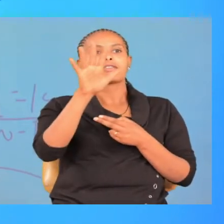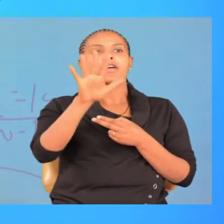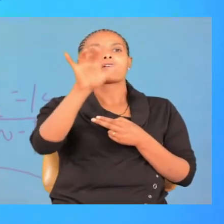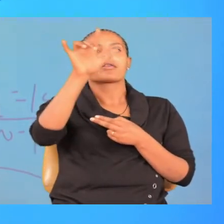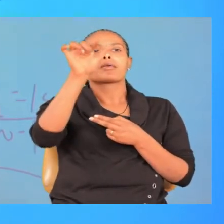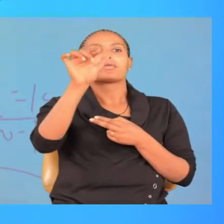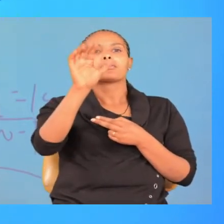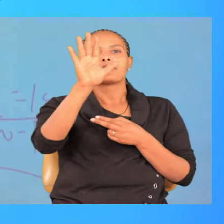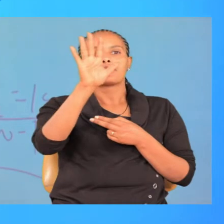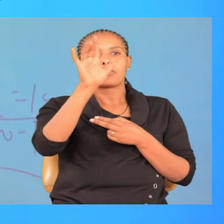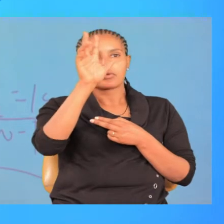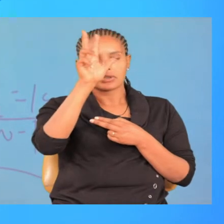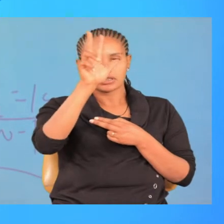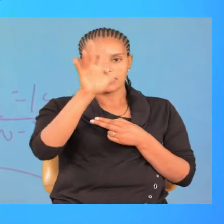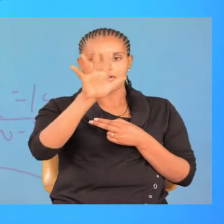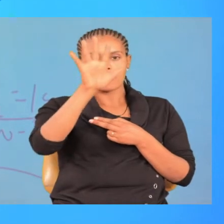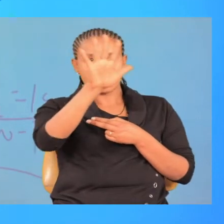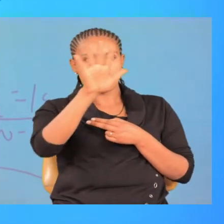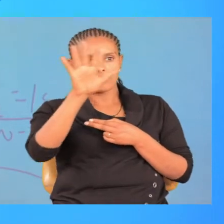35.50 equal